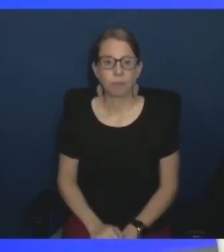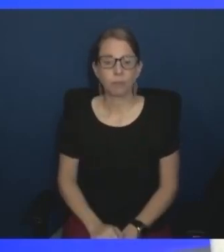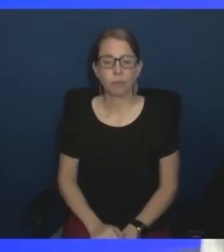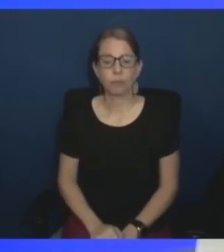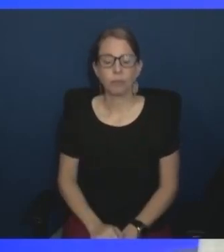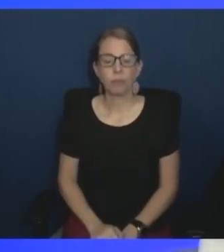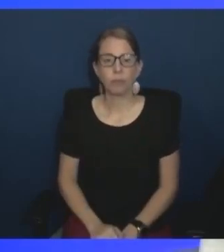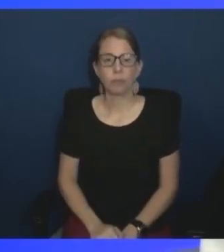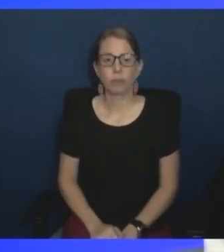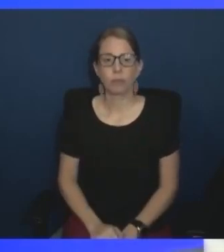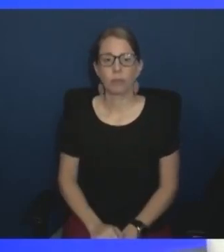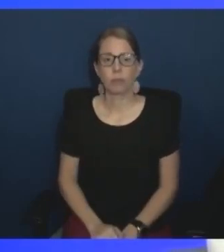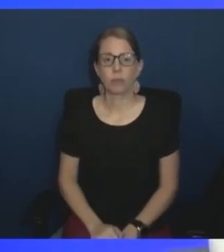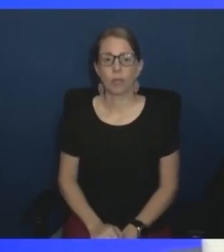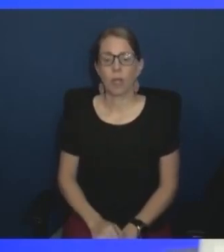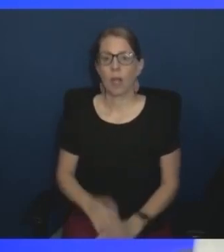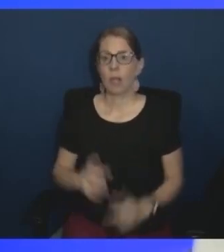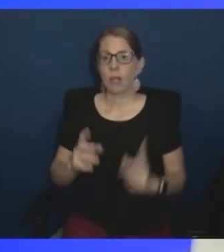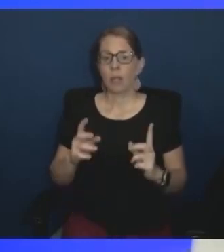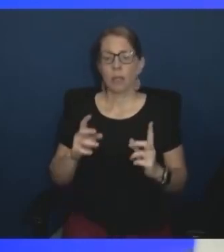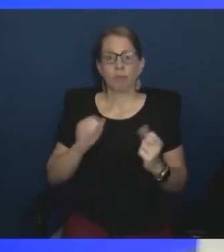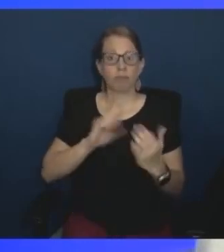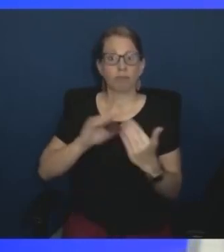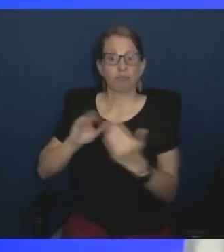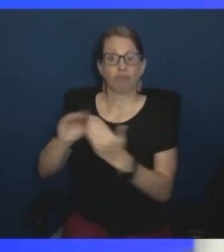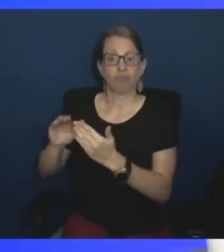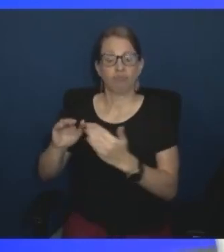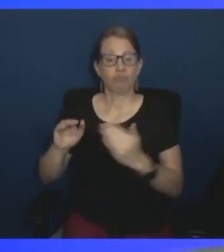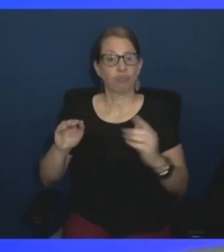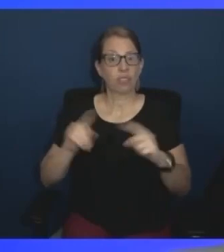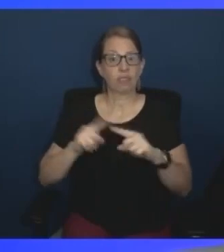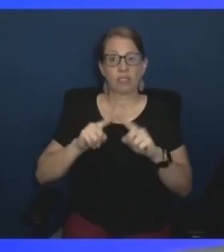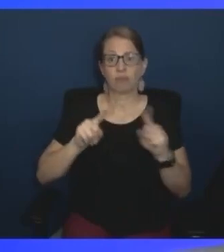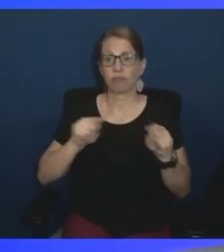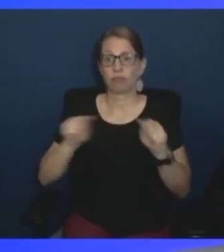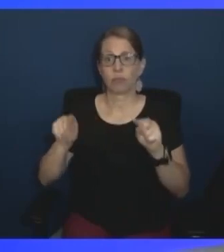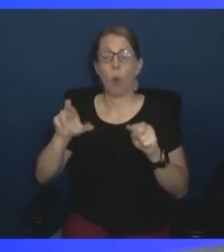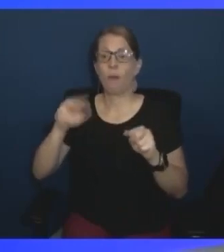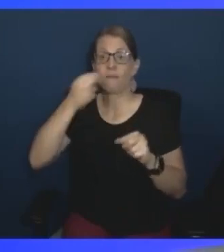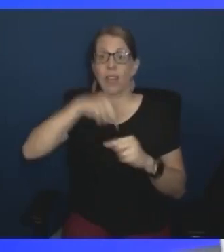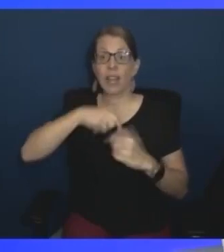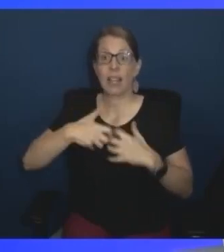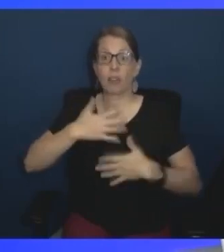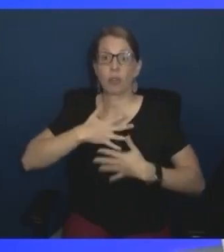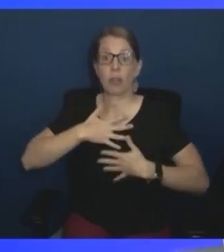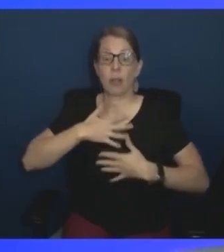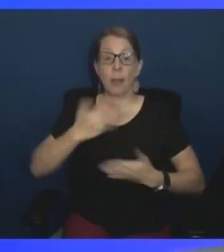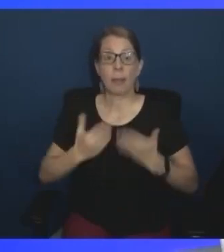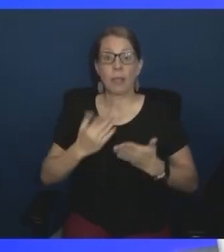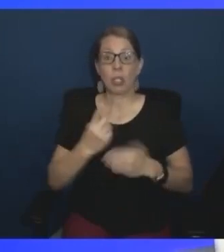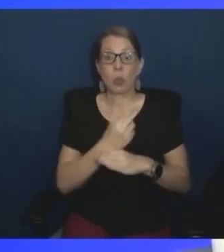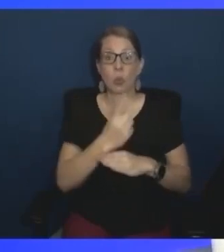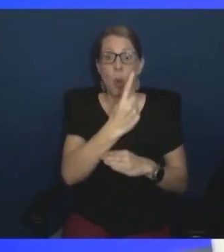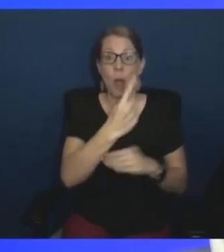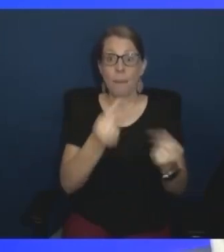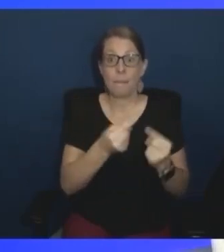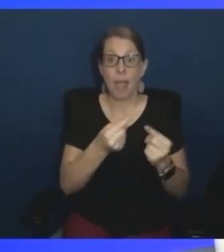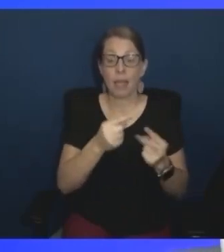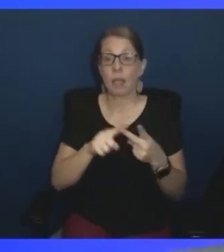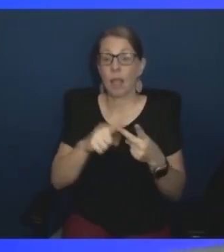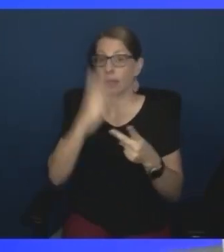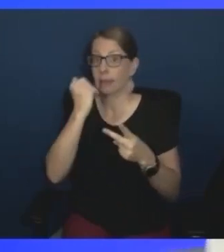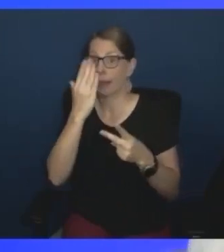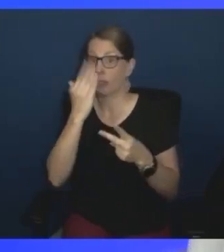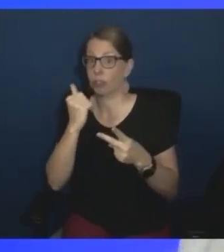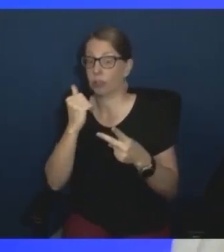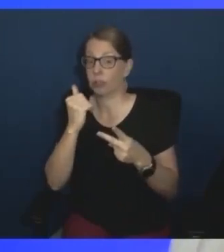multimodal approaches. Traditionally, oftentimes on the ventilator, we're maybe using one pain agent and maybe one sedation agent. Now we might be using